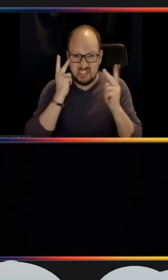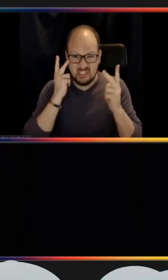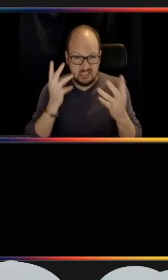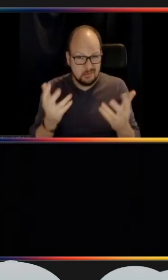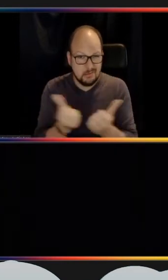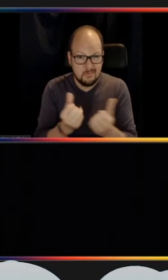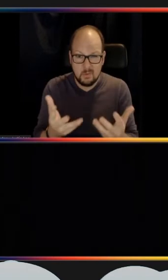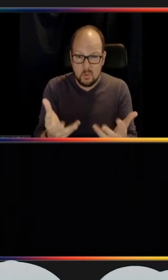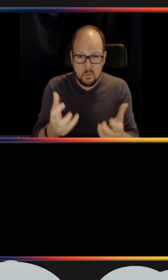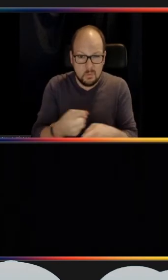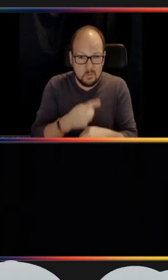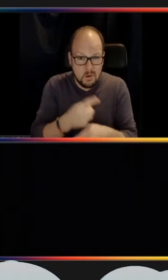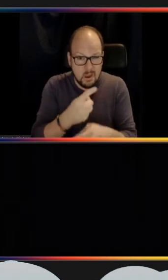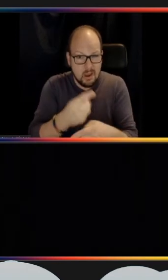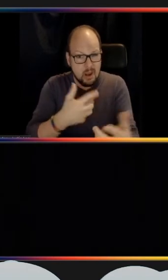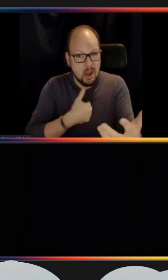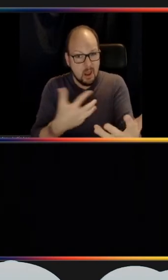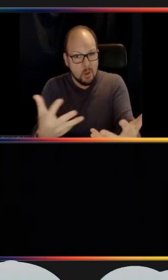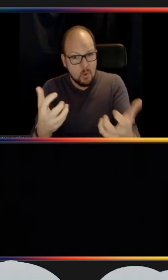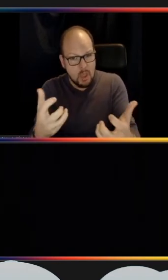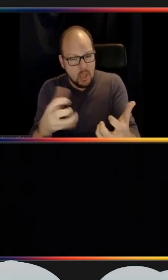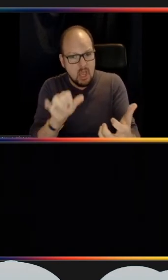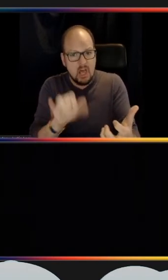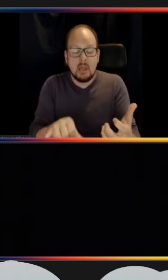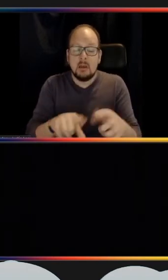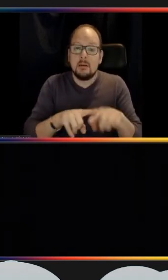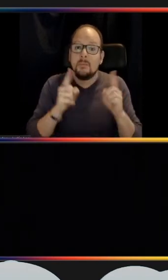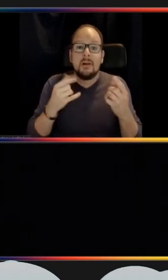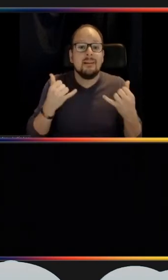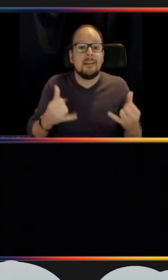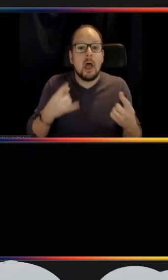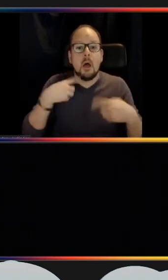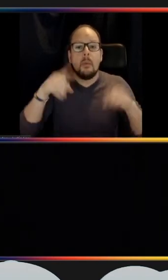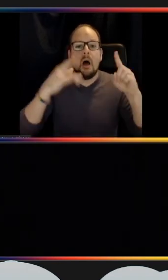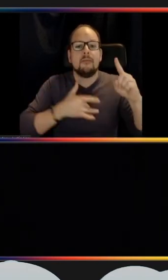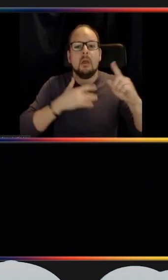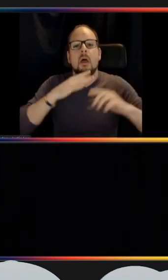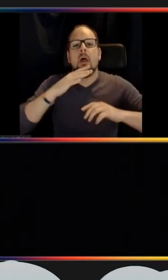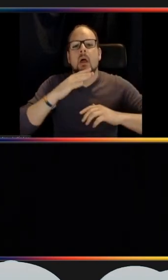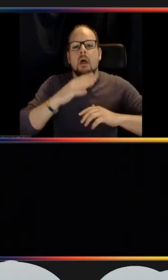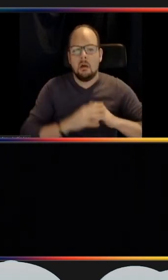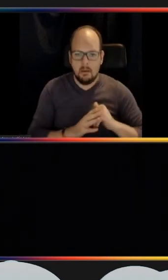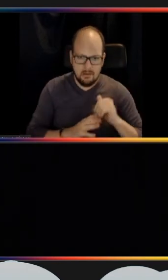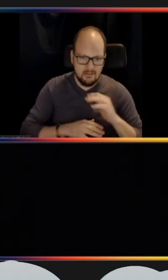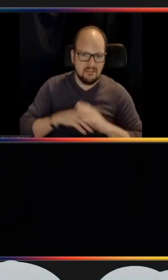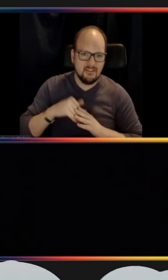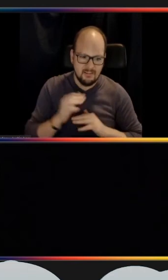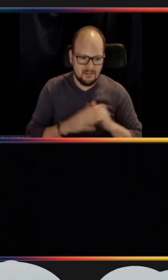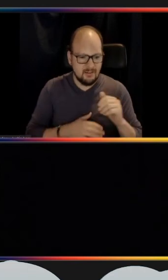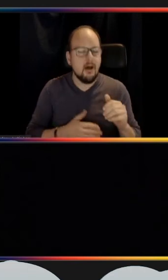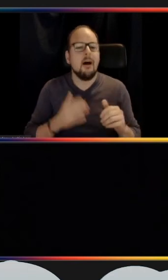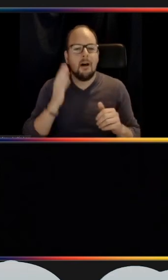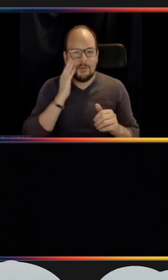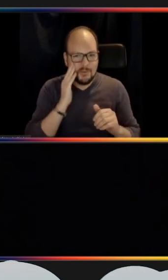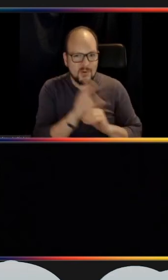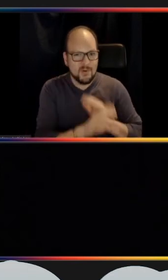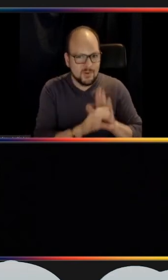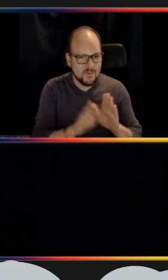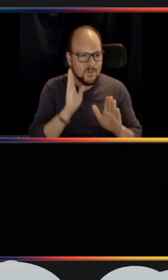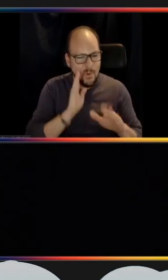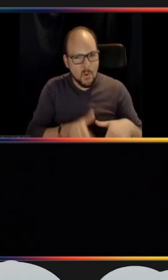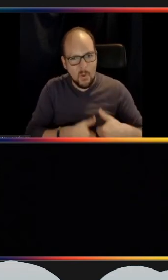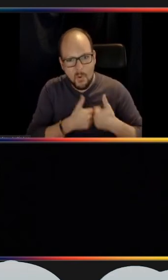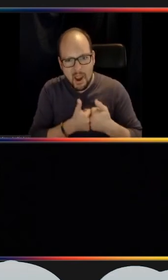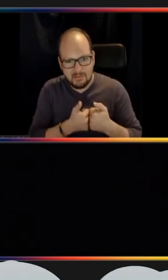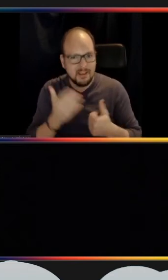right. And so I think this season was the first time that we were like, okay, we know who these characters are. We know this relationship. And I think now we